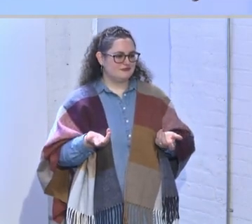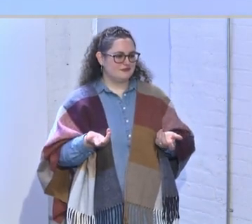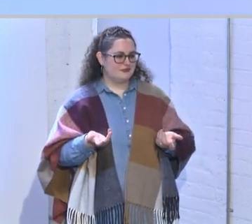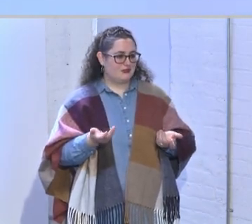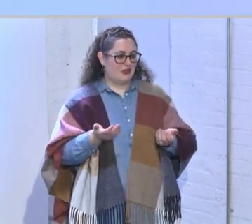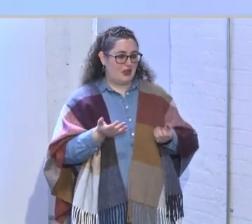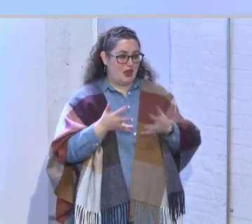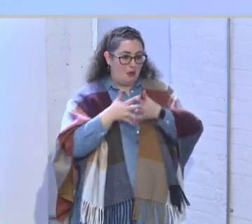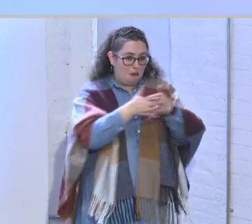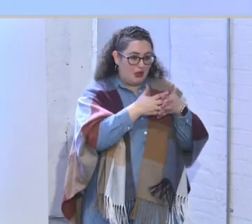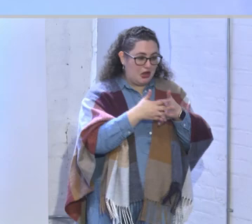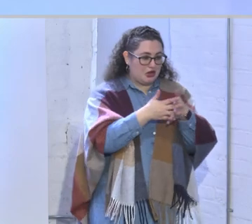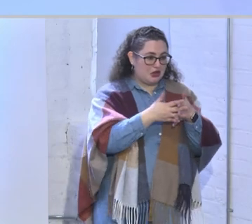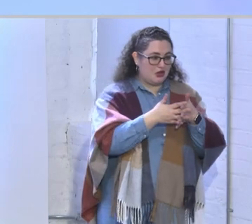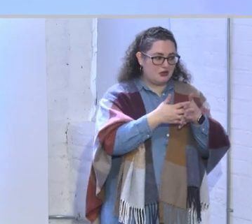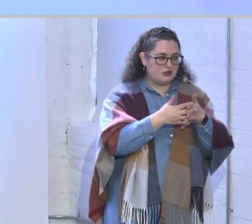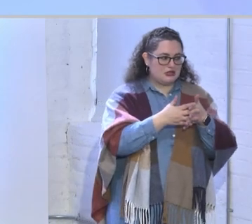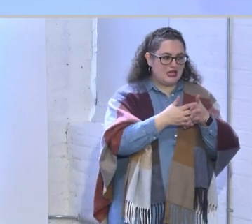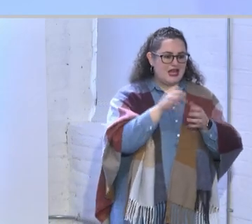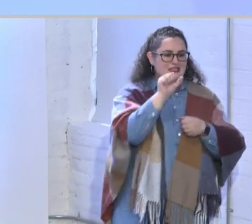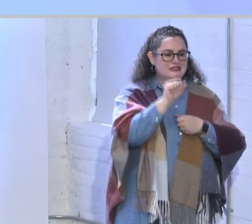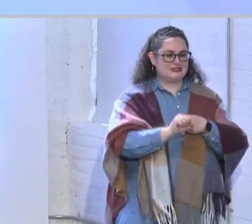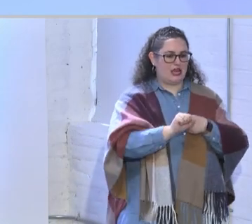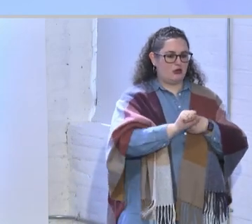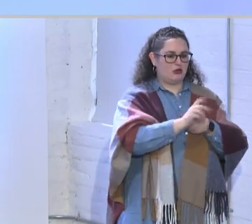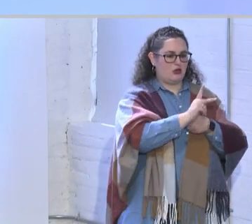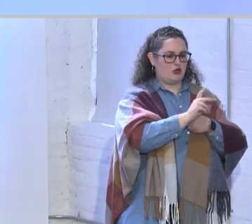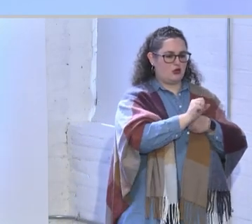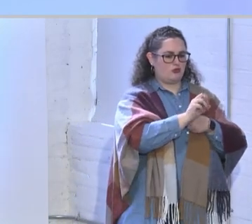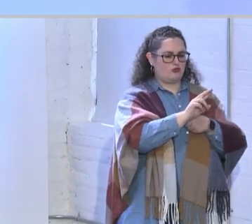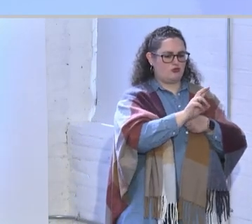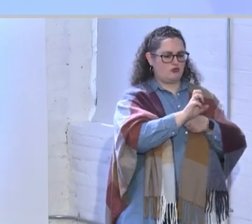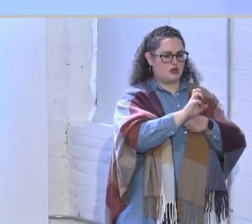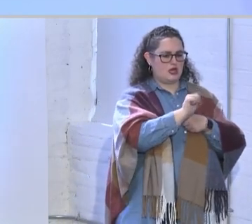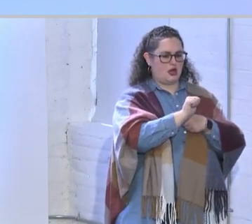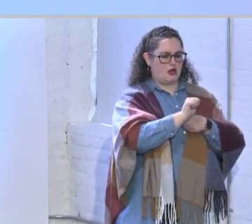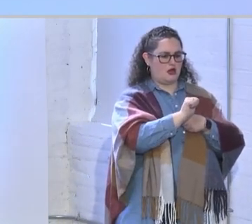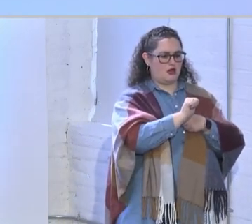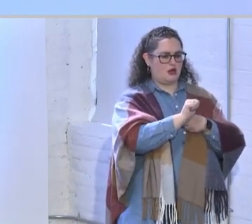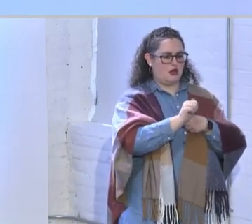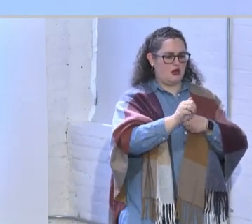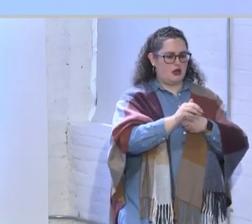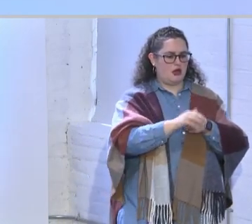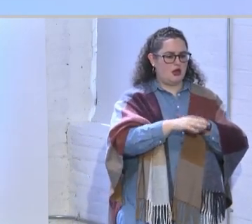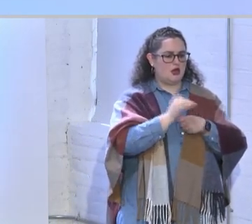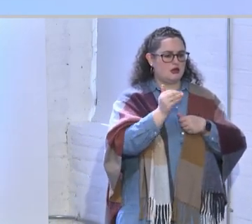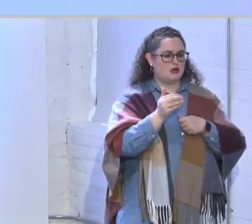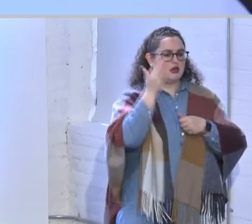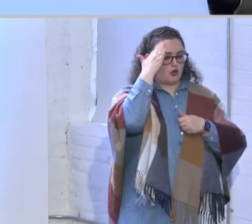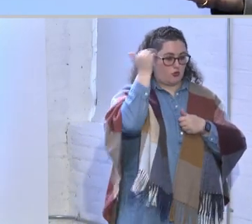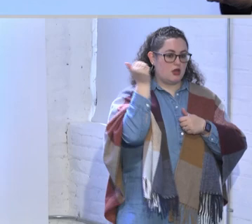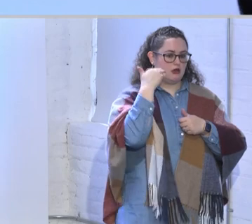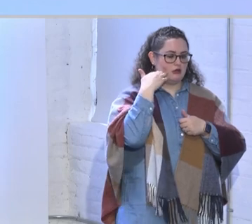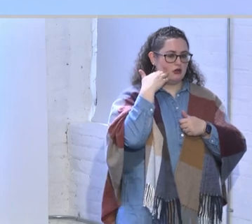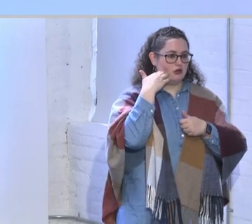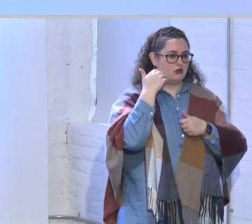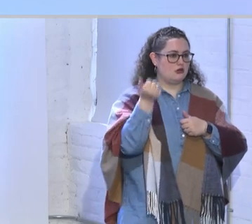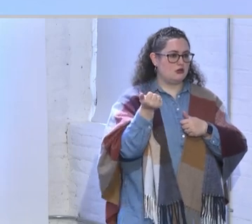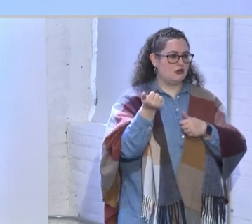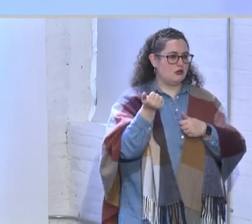America. South Korea, their problem is almost irreversible. Japan's having the same problem. The Western